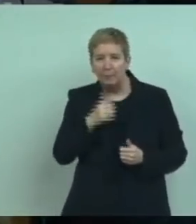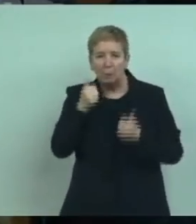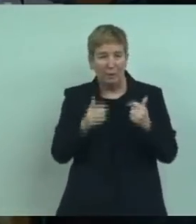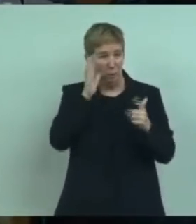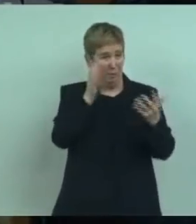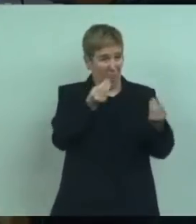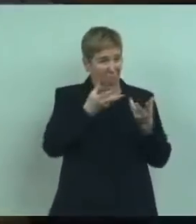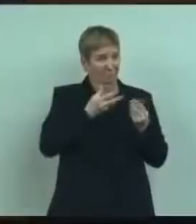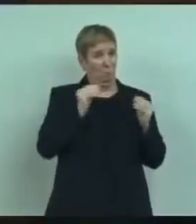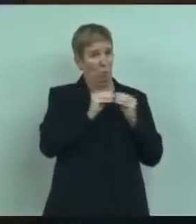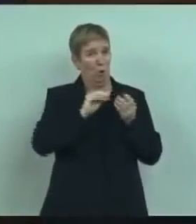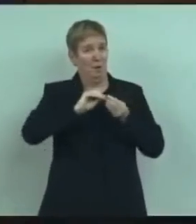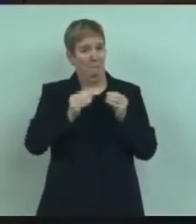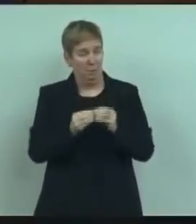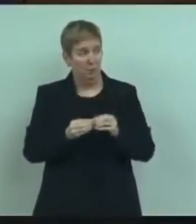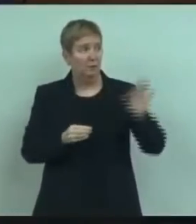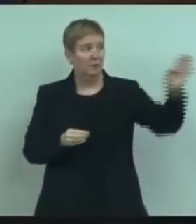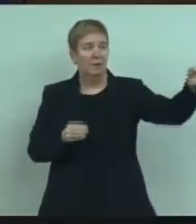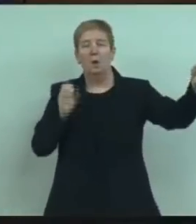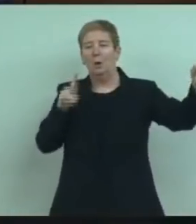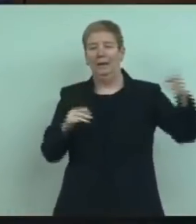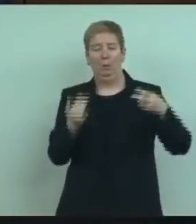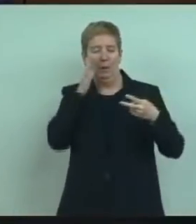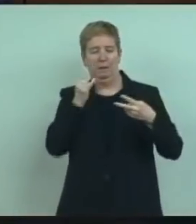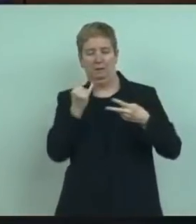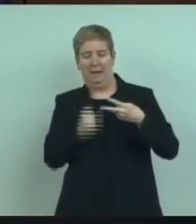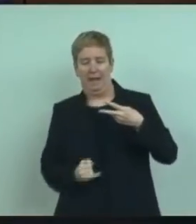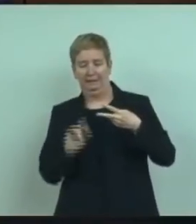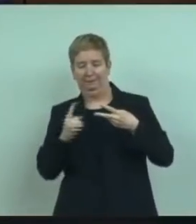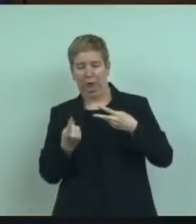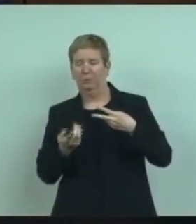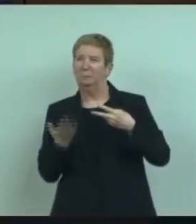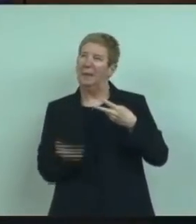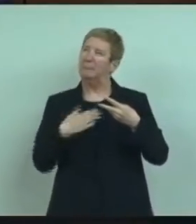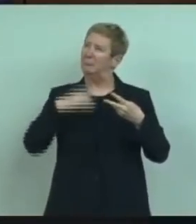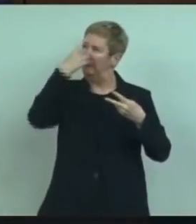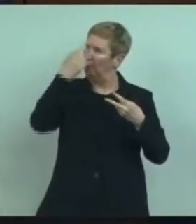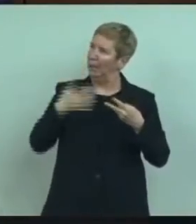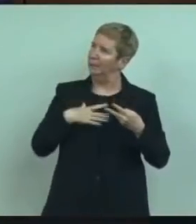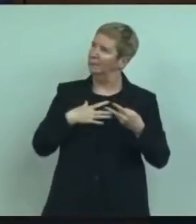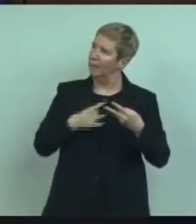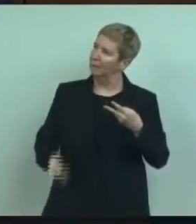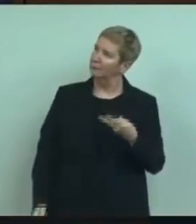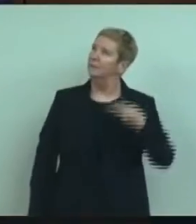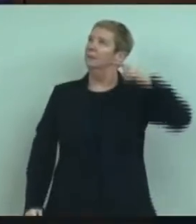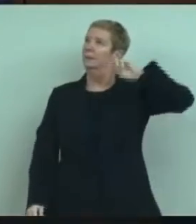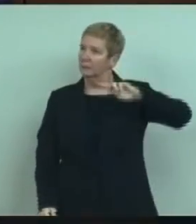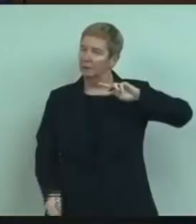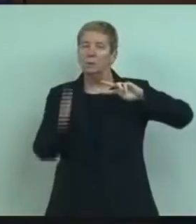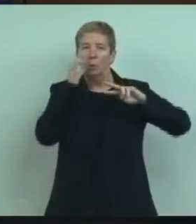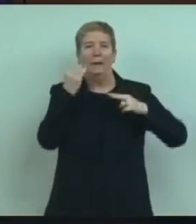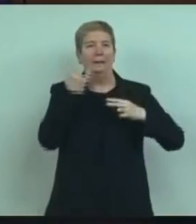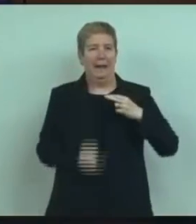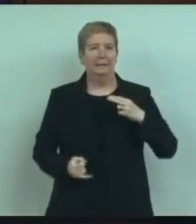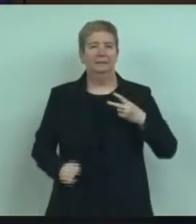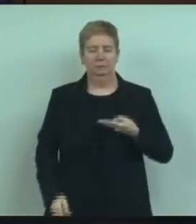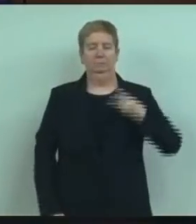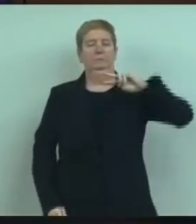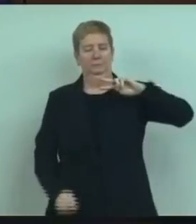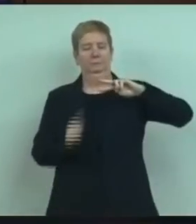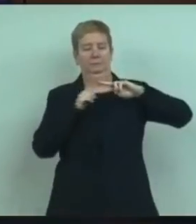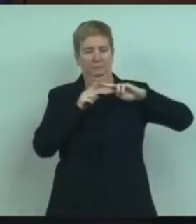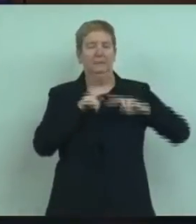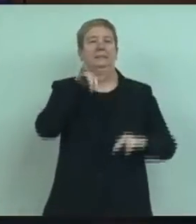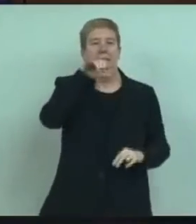Thank you. Let's do the last part first again. Maybe it's just the way that my brain works. So yes, we think it's